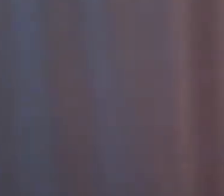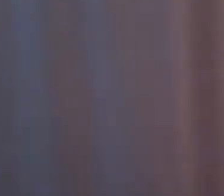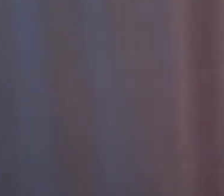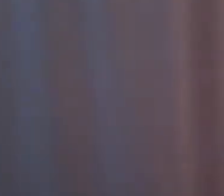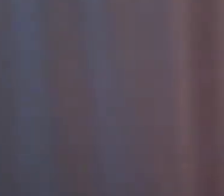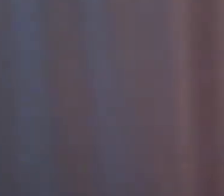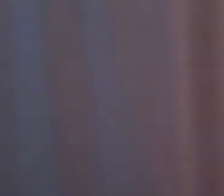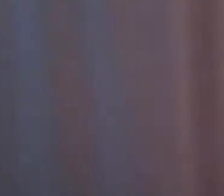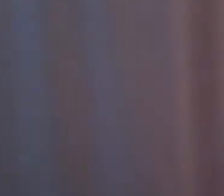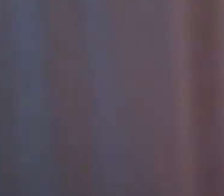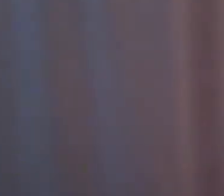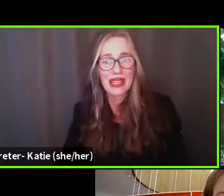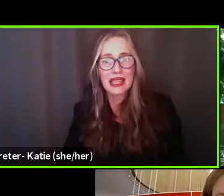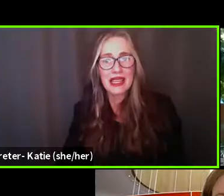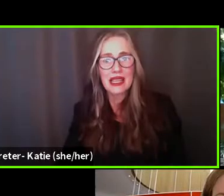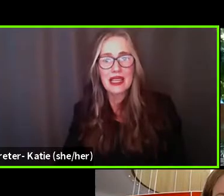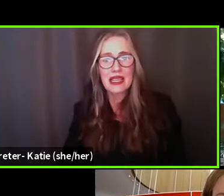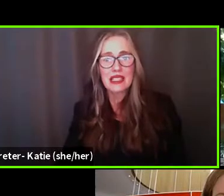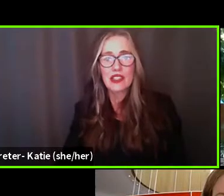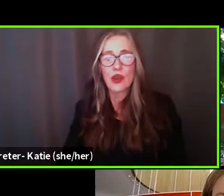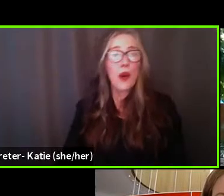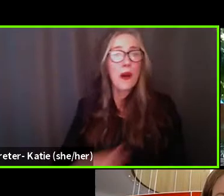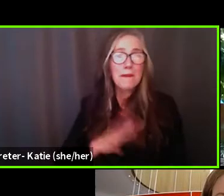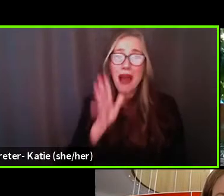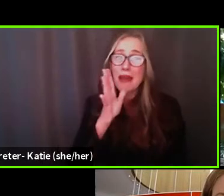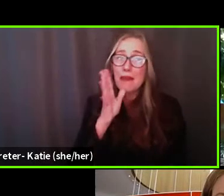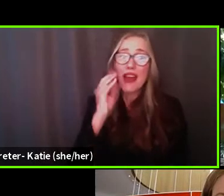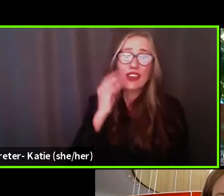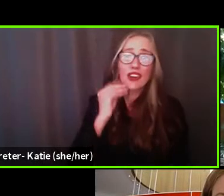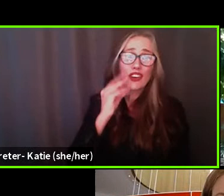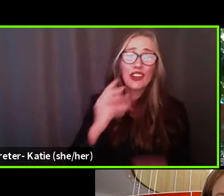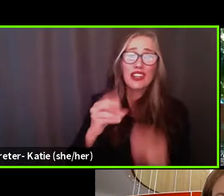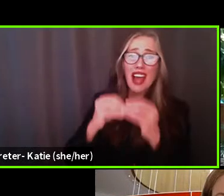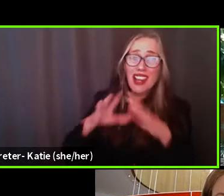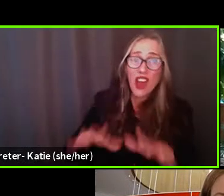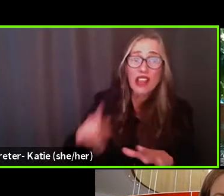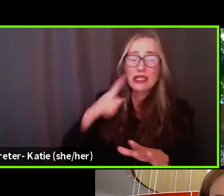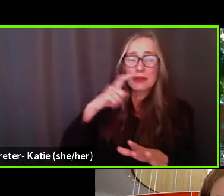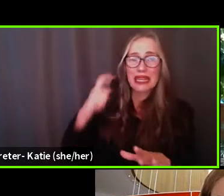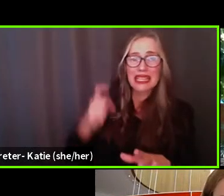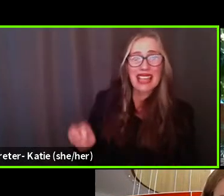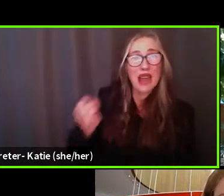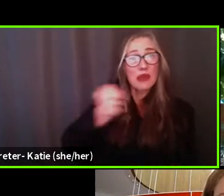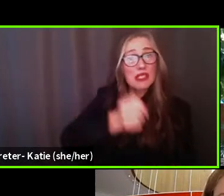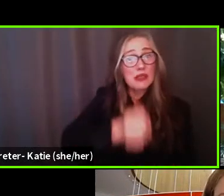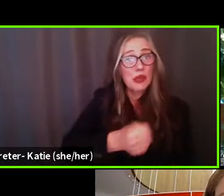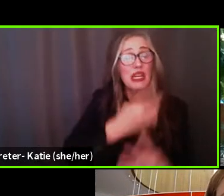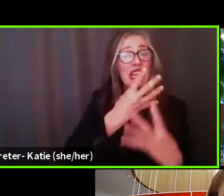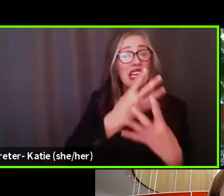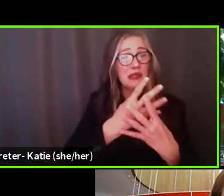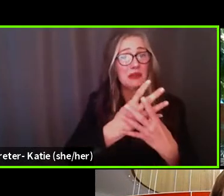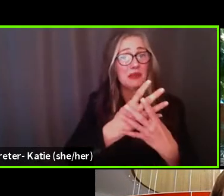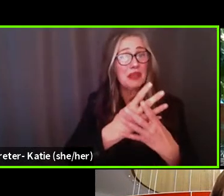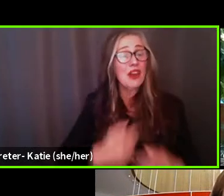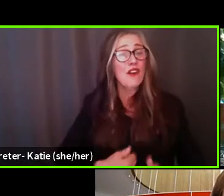my motherhood due to a life sentence in prison while many of my friends and peers lost their reproductive capacities prisons are the